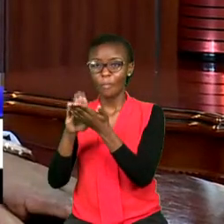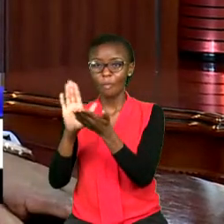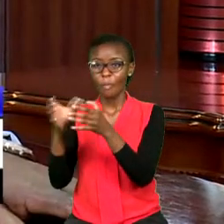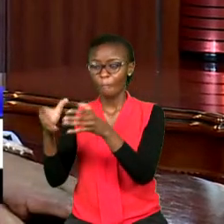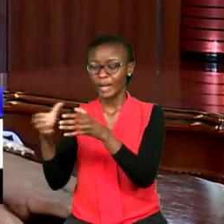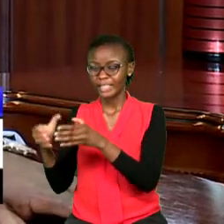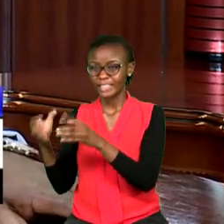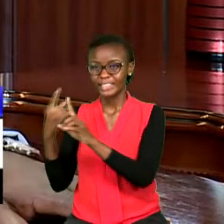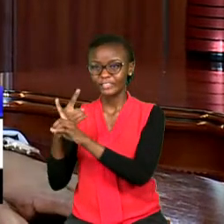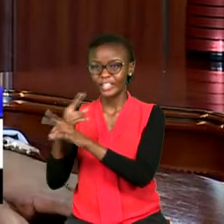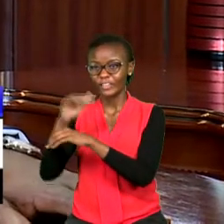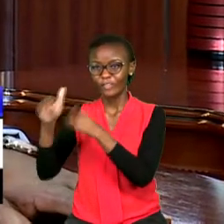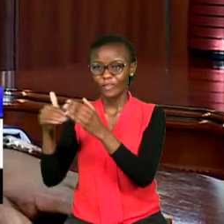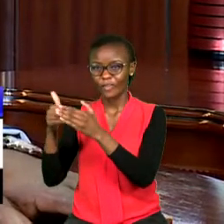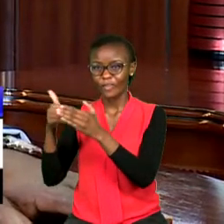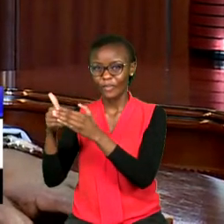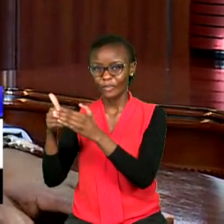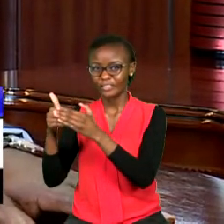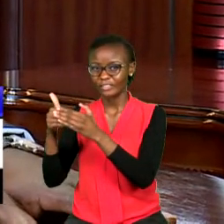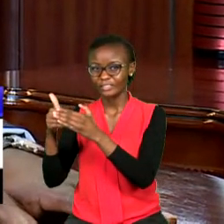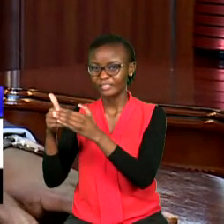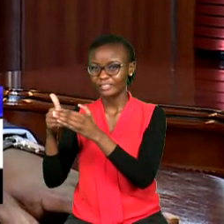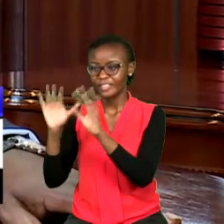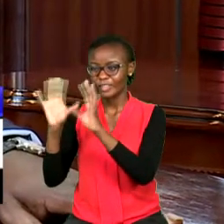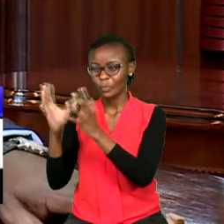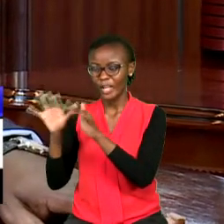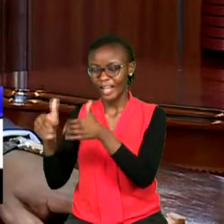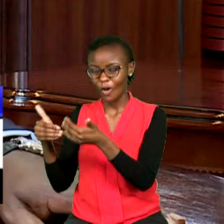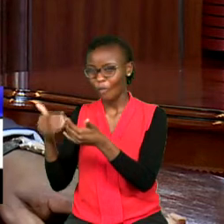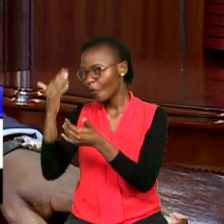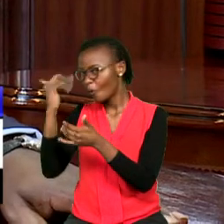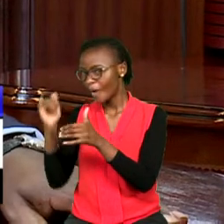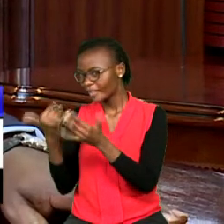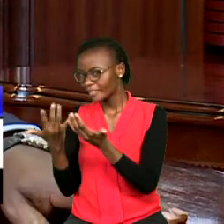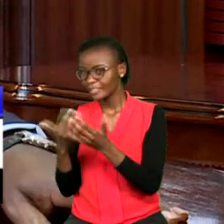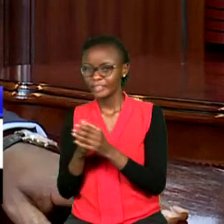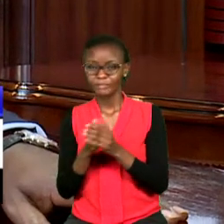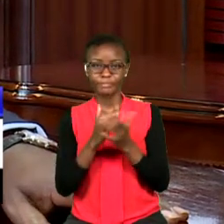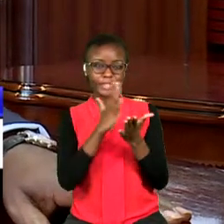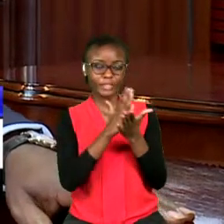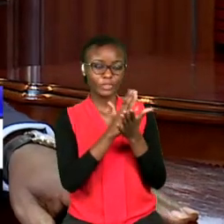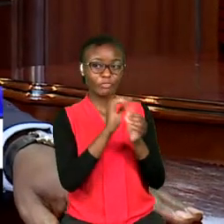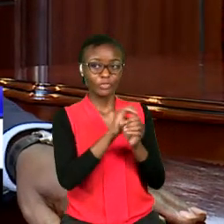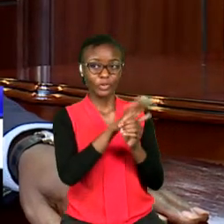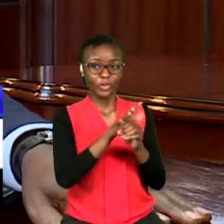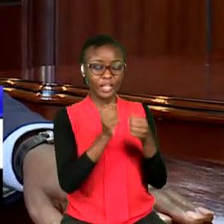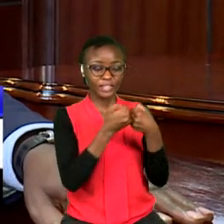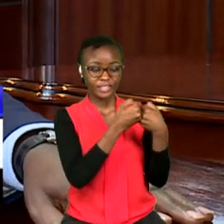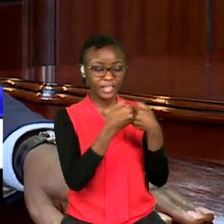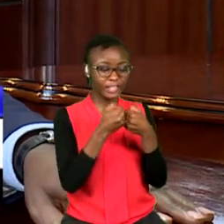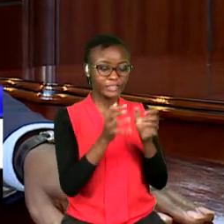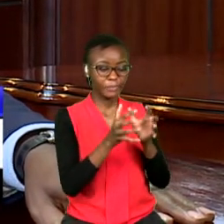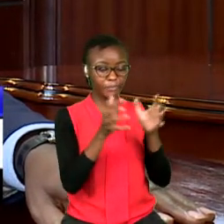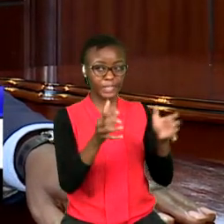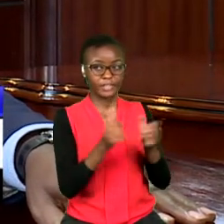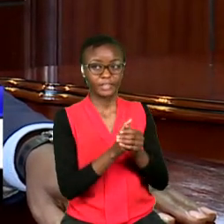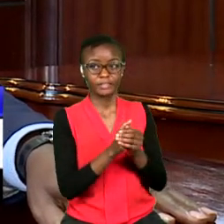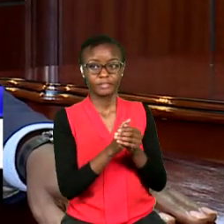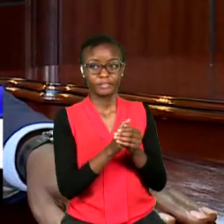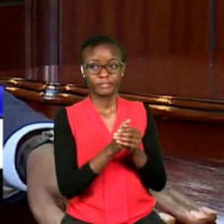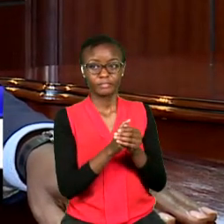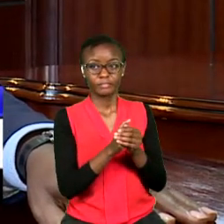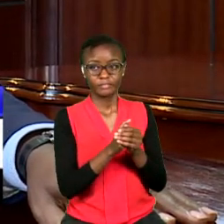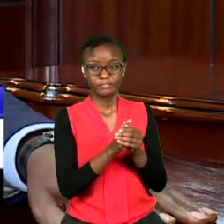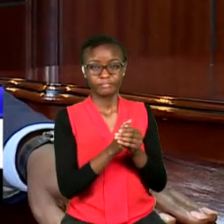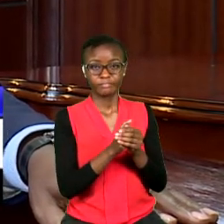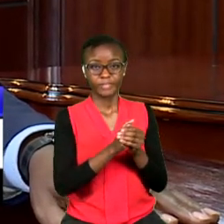has kept that light ablaze? It's true that COVID-19 has had a devastating effect on